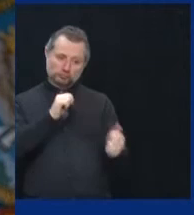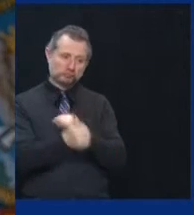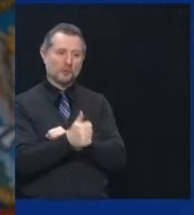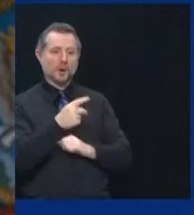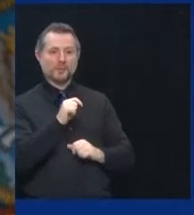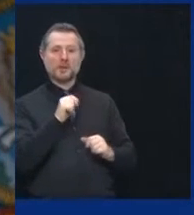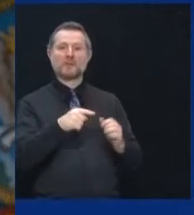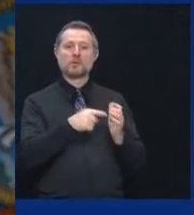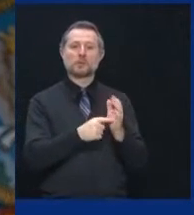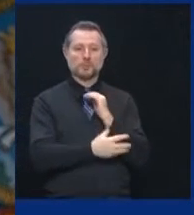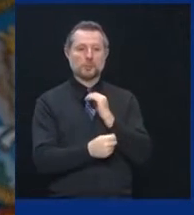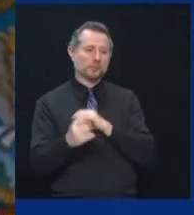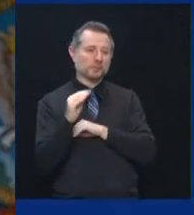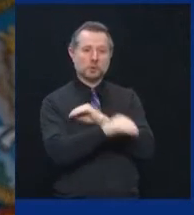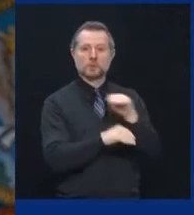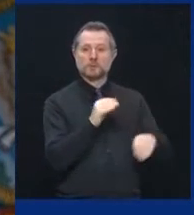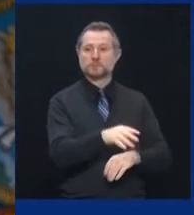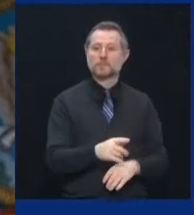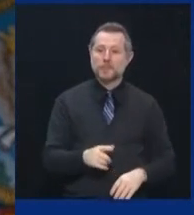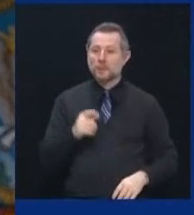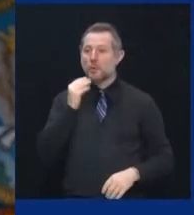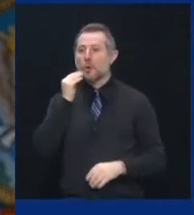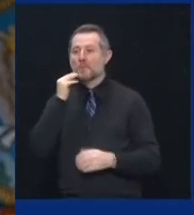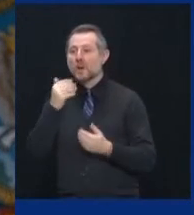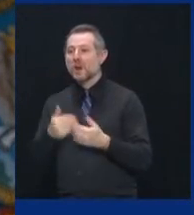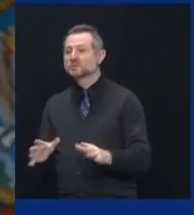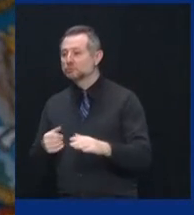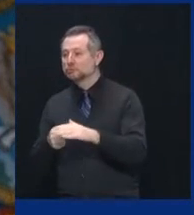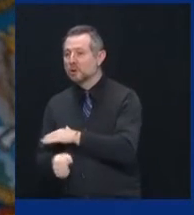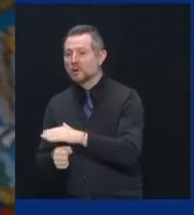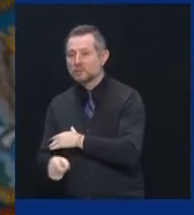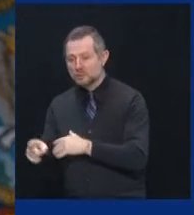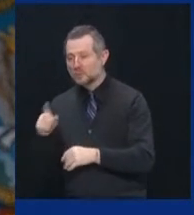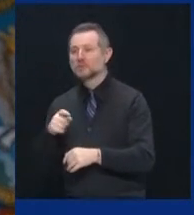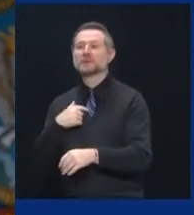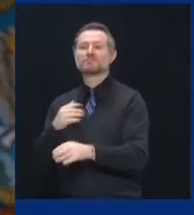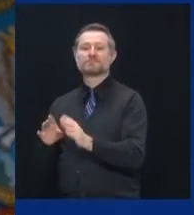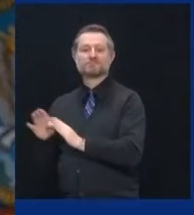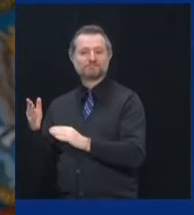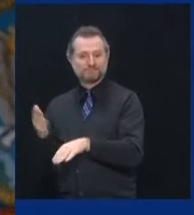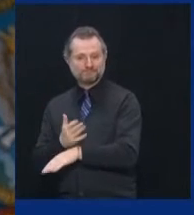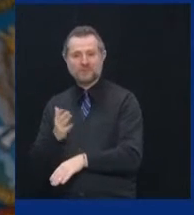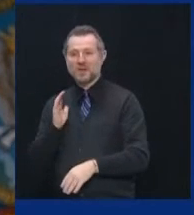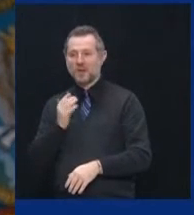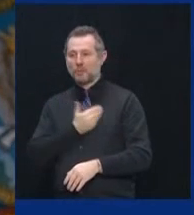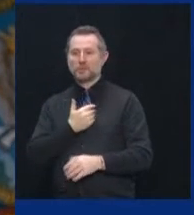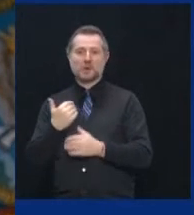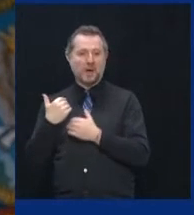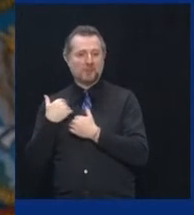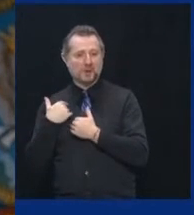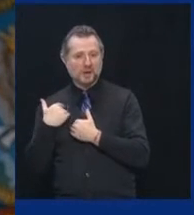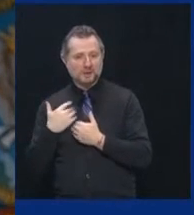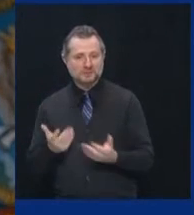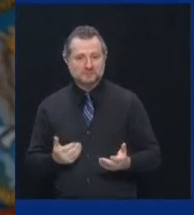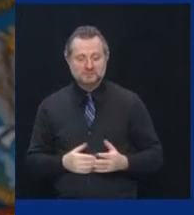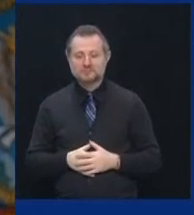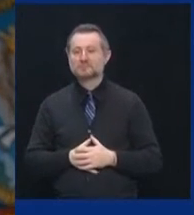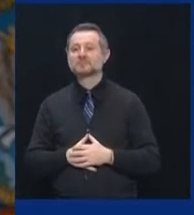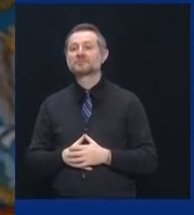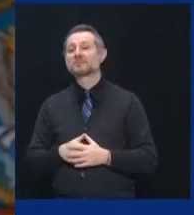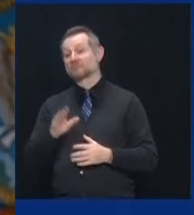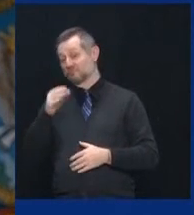secure. It's not just our moral obligation, it is our legal obligation. My friends, rest